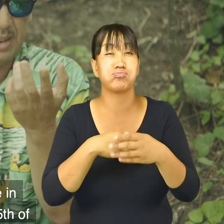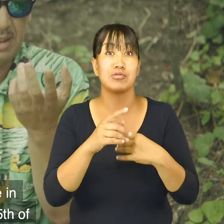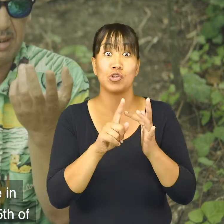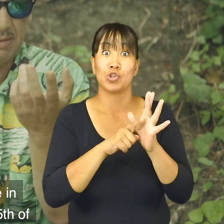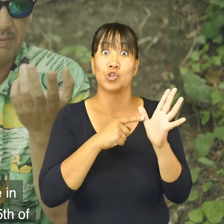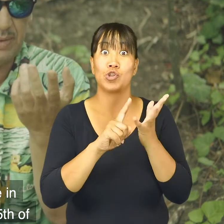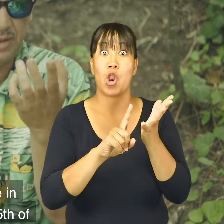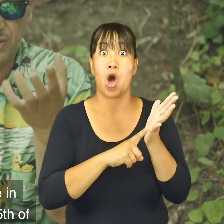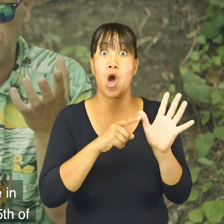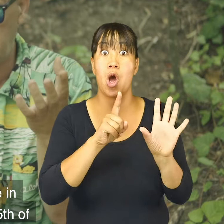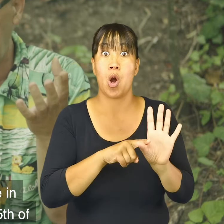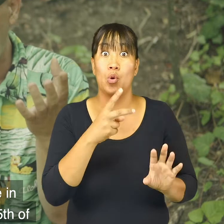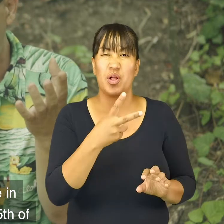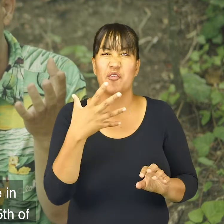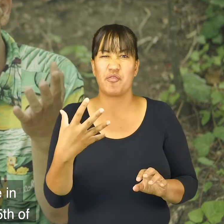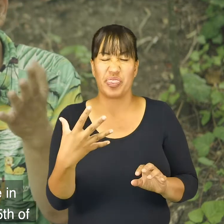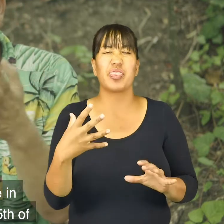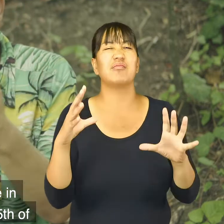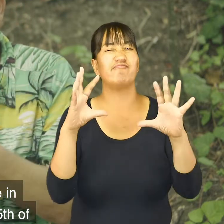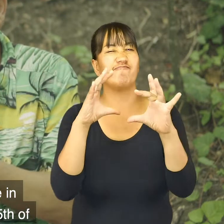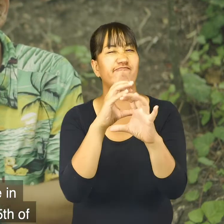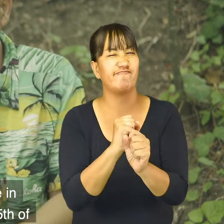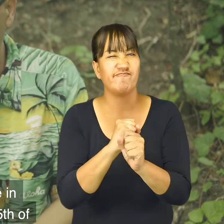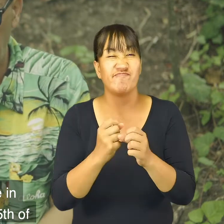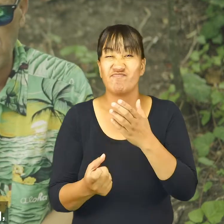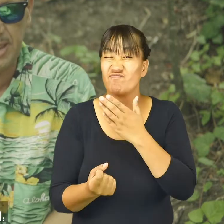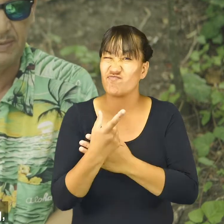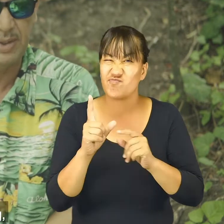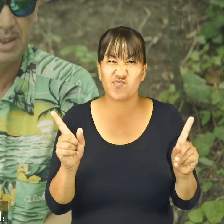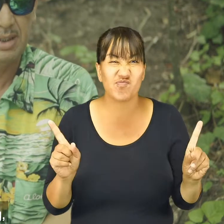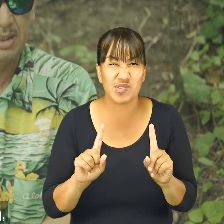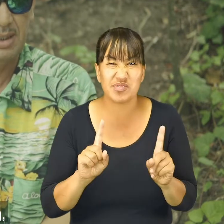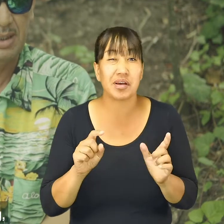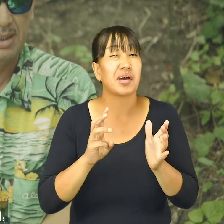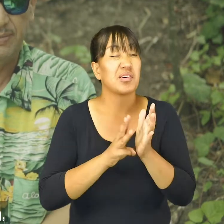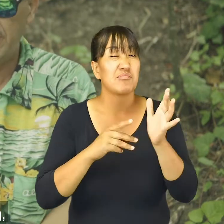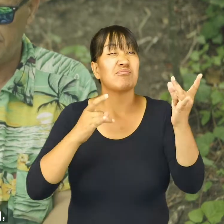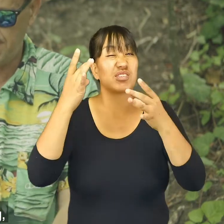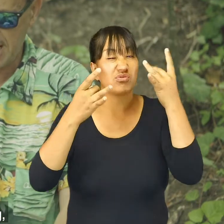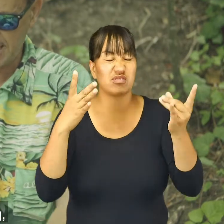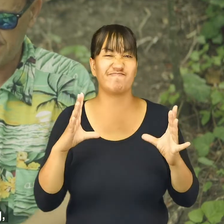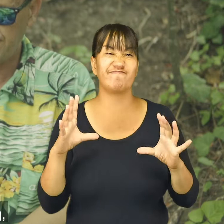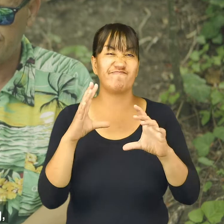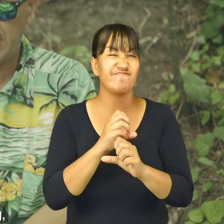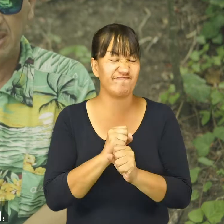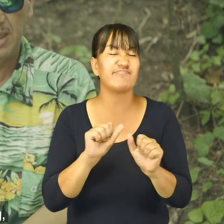time there in June. Came to the 25th of July when